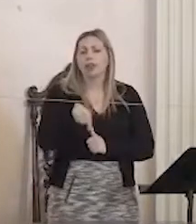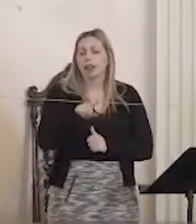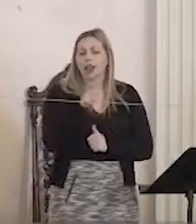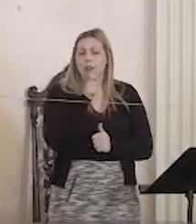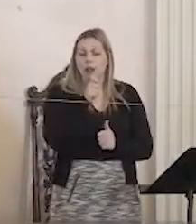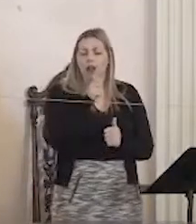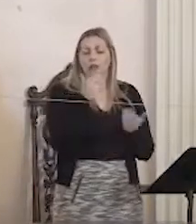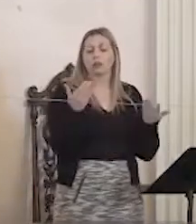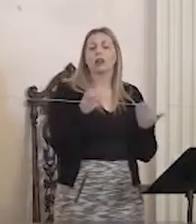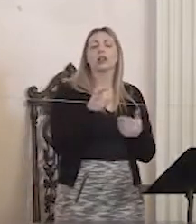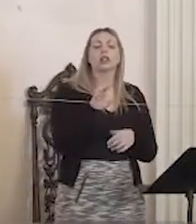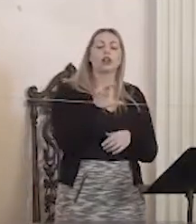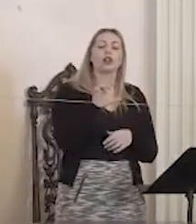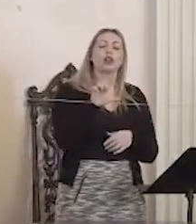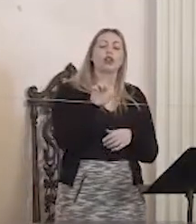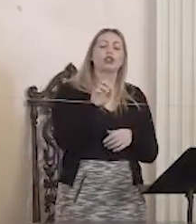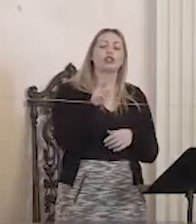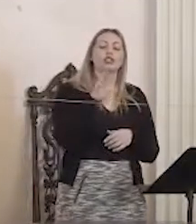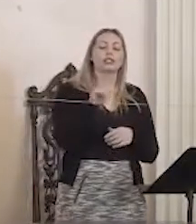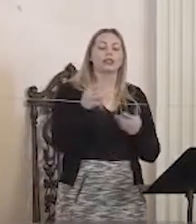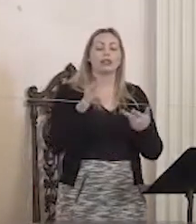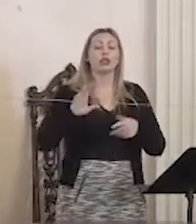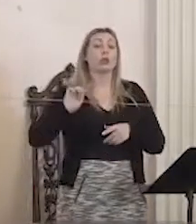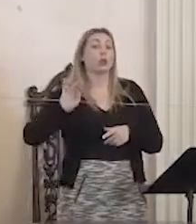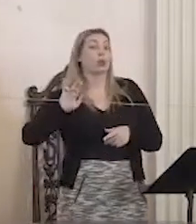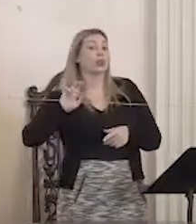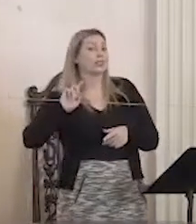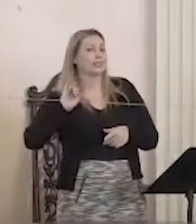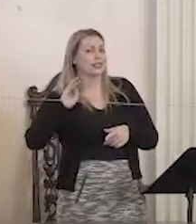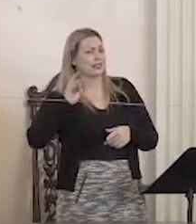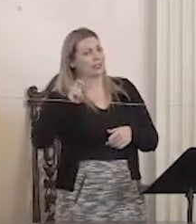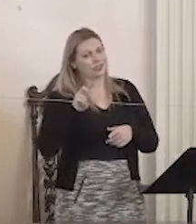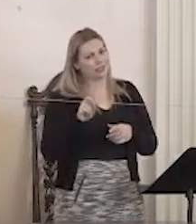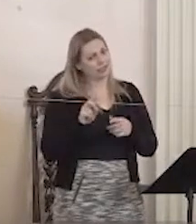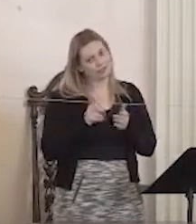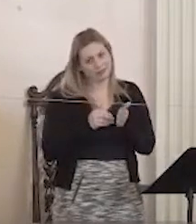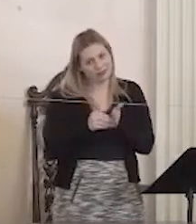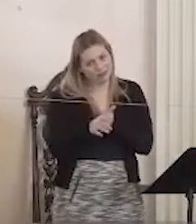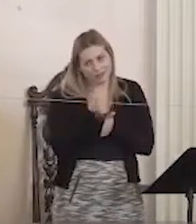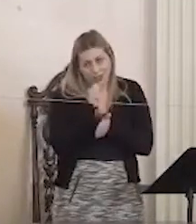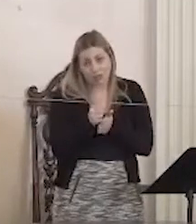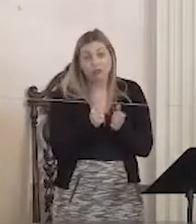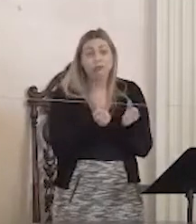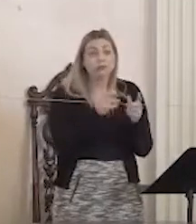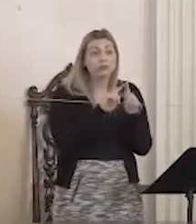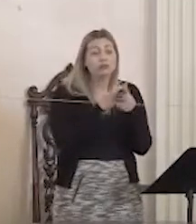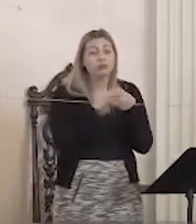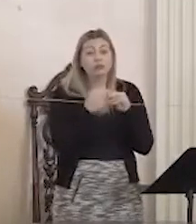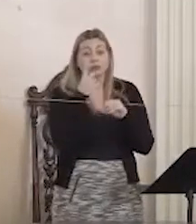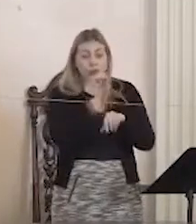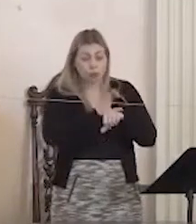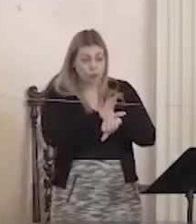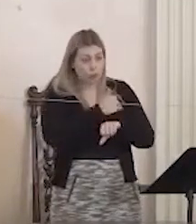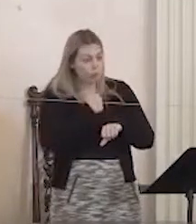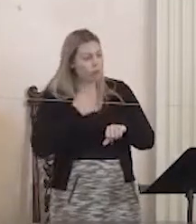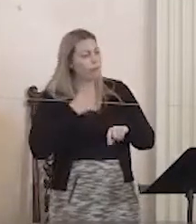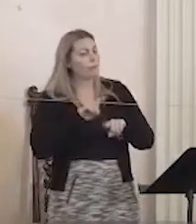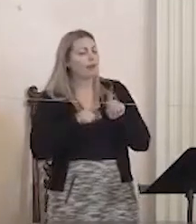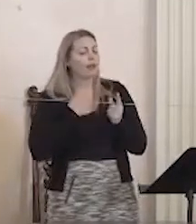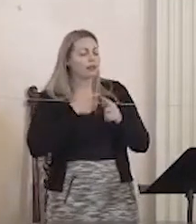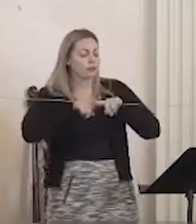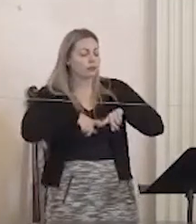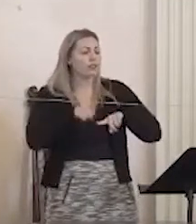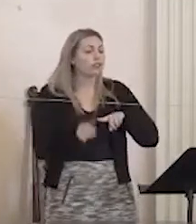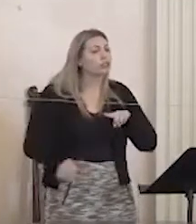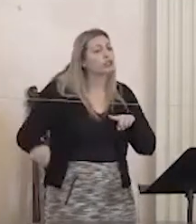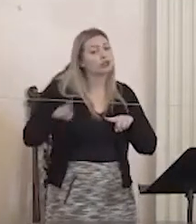ordained clergy. There are many stories of church members, but I'm counting on you to